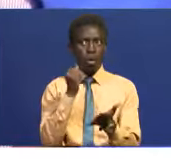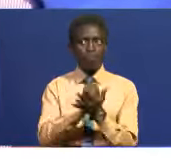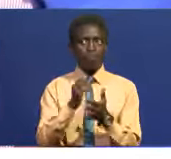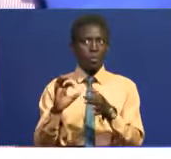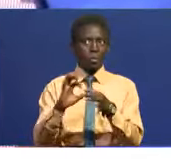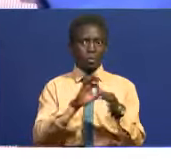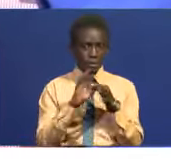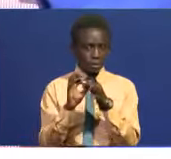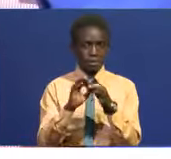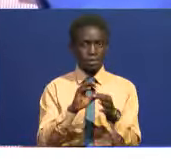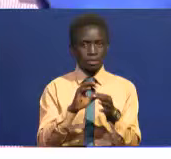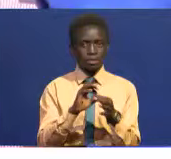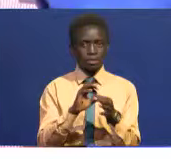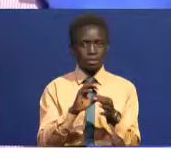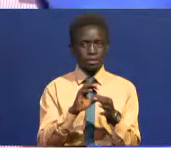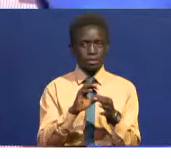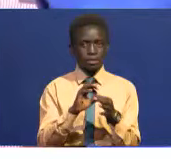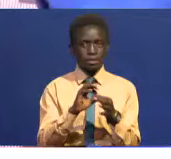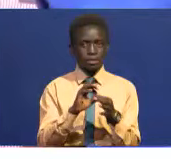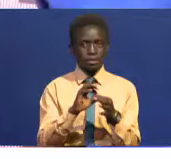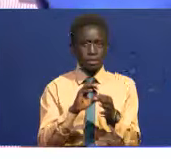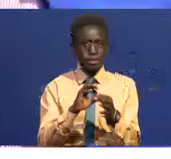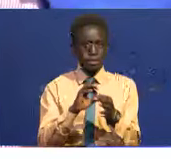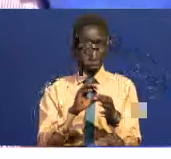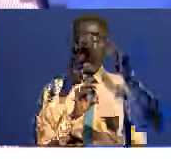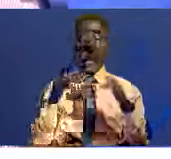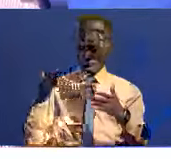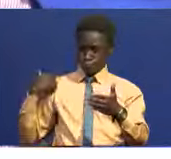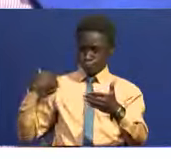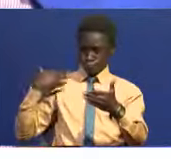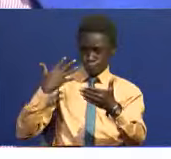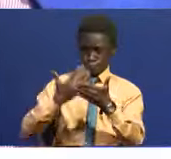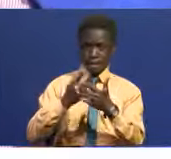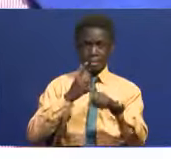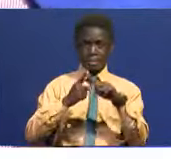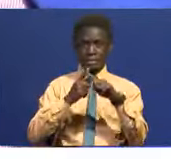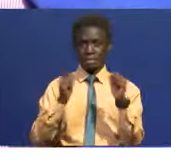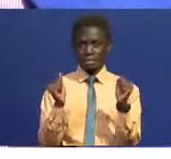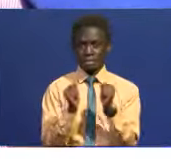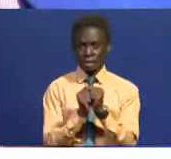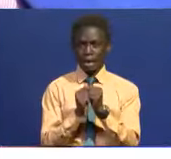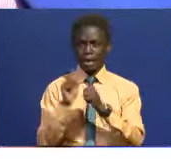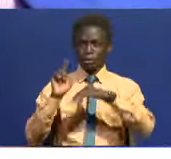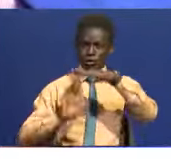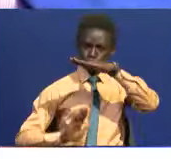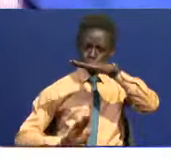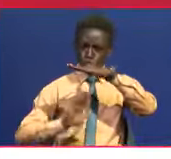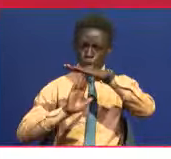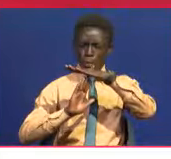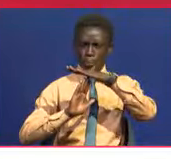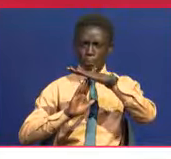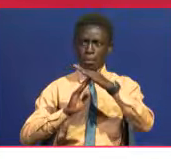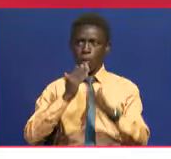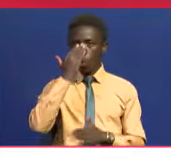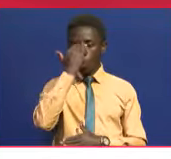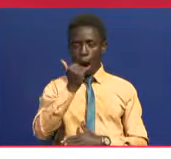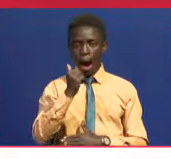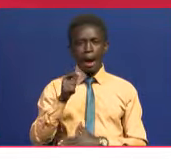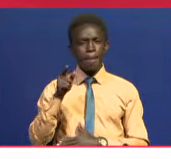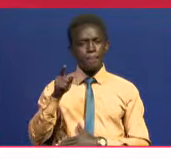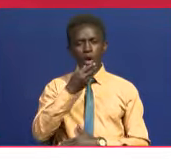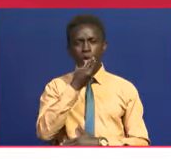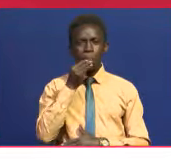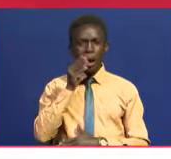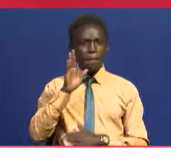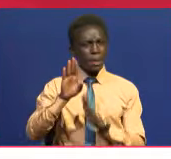County has been among the top 3 years of devolution, courtesy of his development record. This as residents